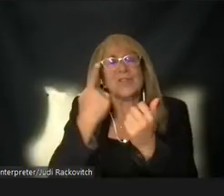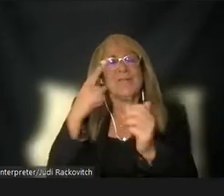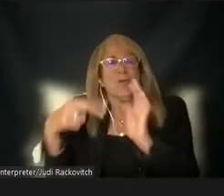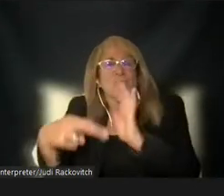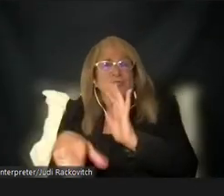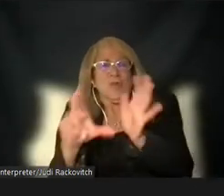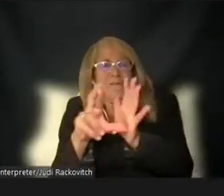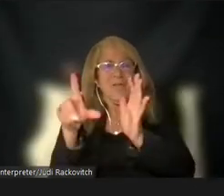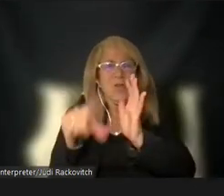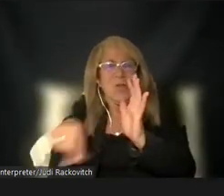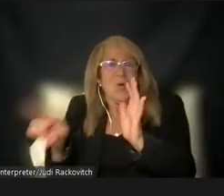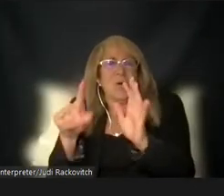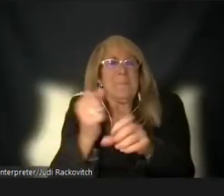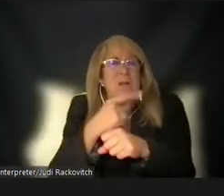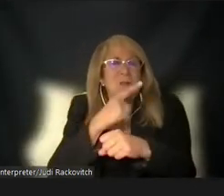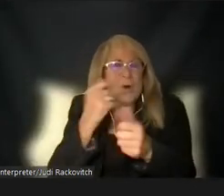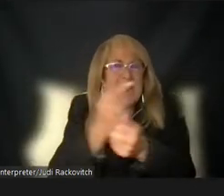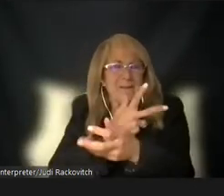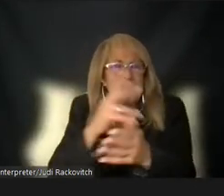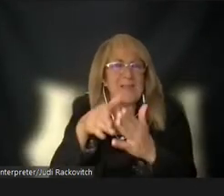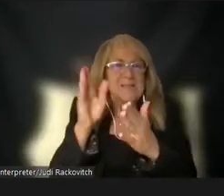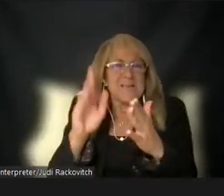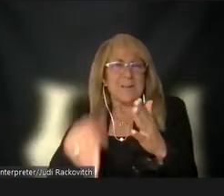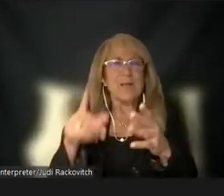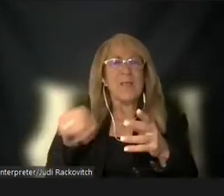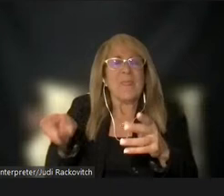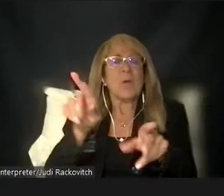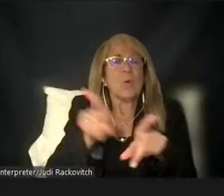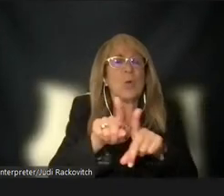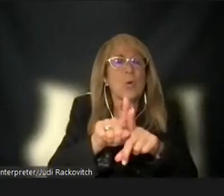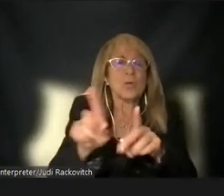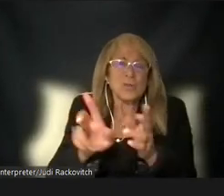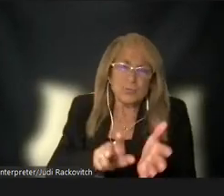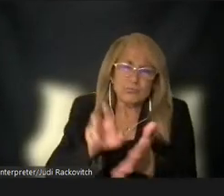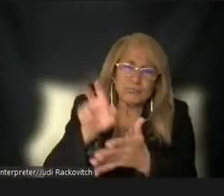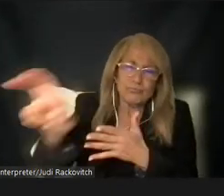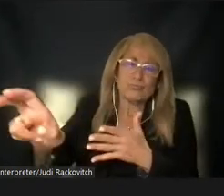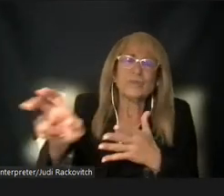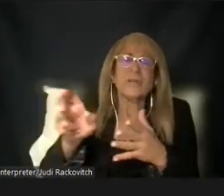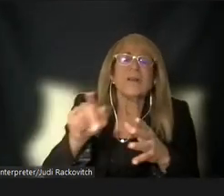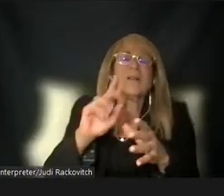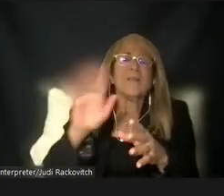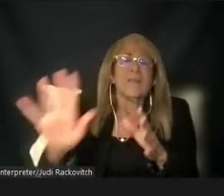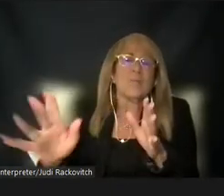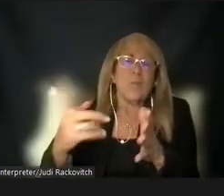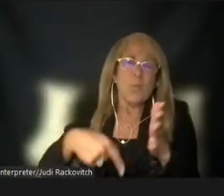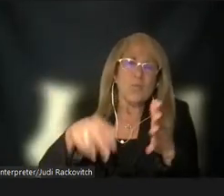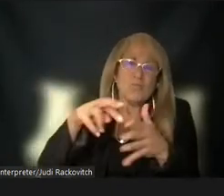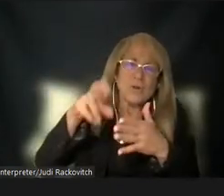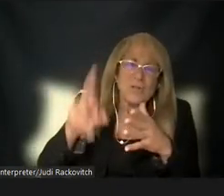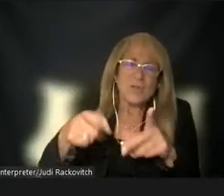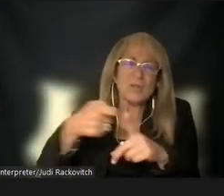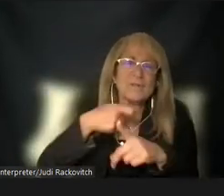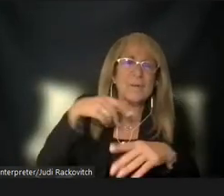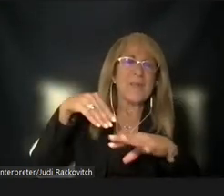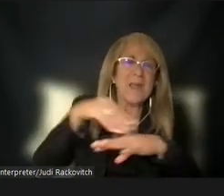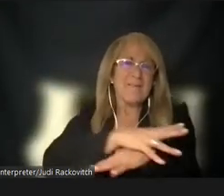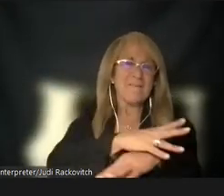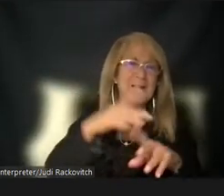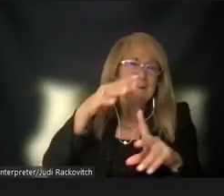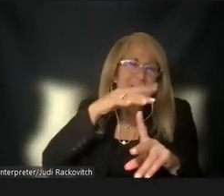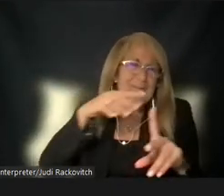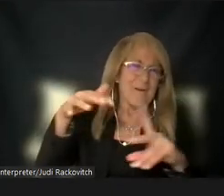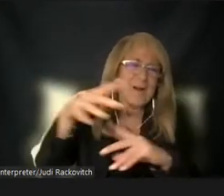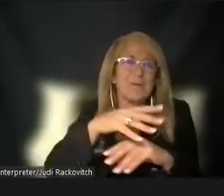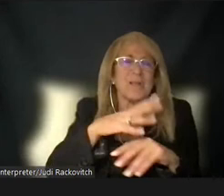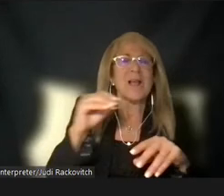confirm that they are complete, and they will also issue the environmental findings for the project. The Metropolitan Transportation Authority and its affiliate, the